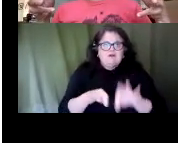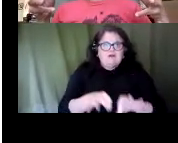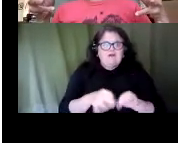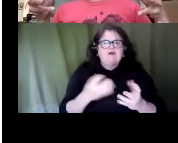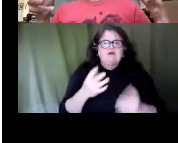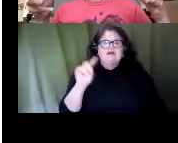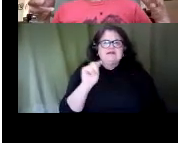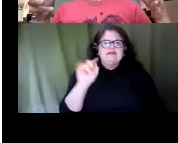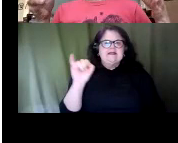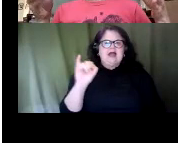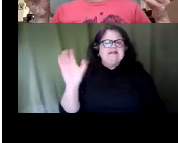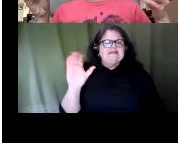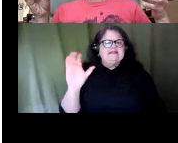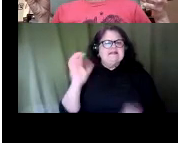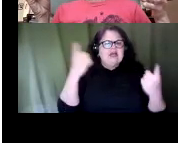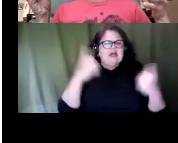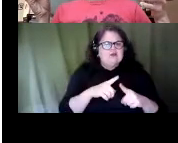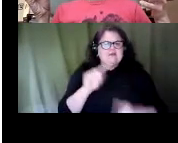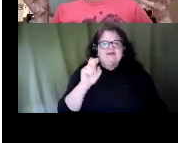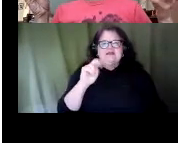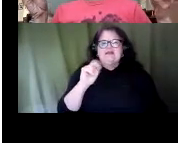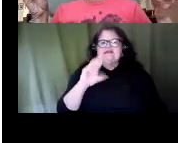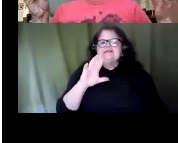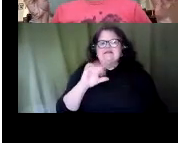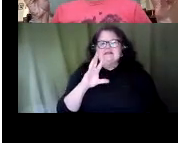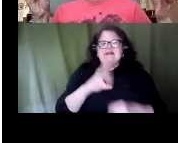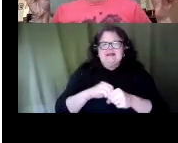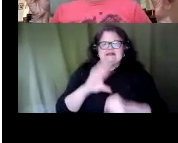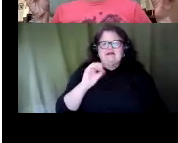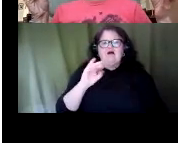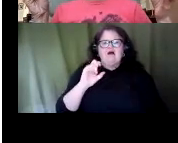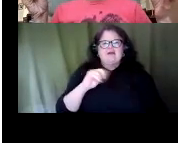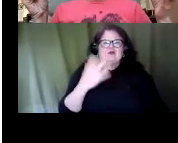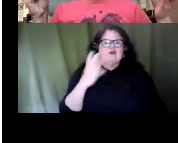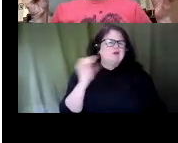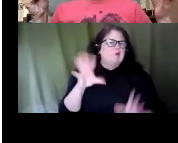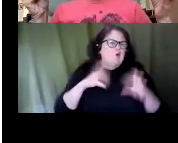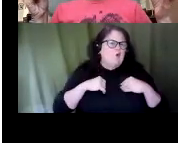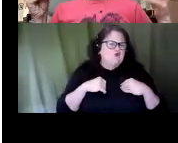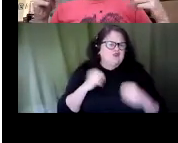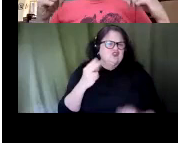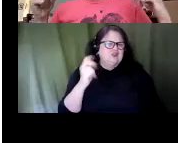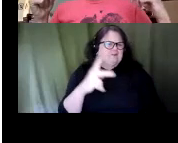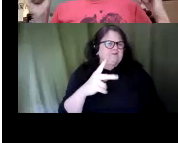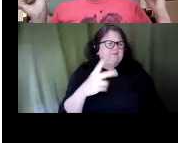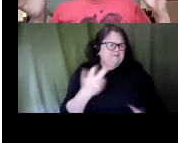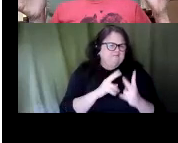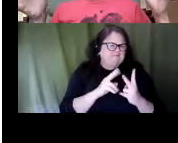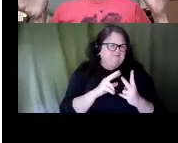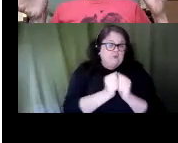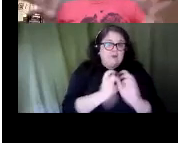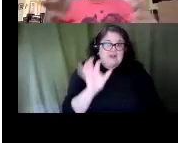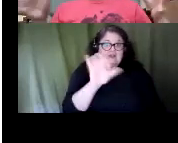a TIC agreement, tenancy in common agreement, or you could just call it a co-ownership agreement. Without such an agreement,